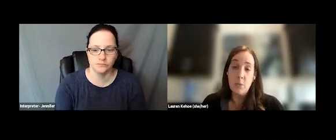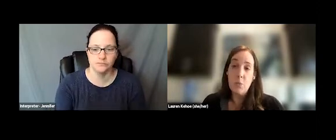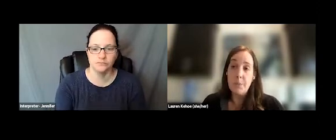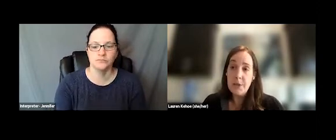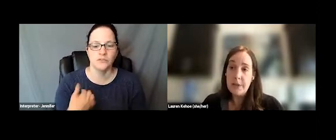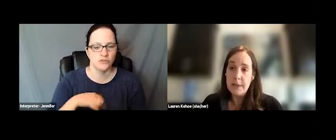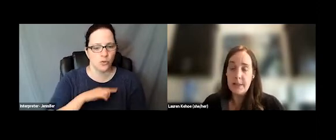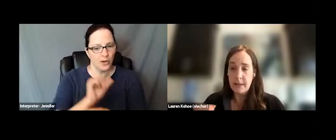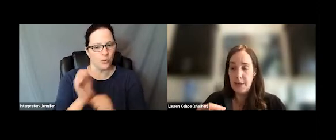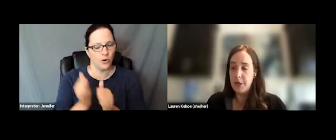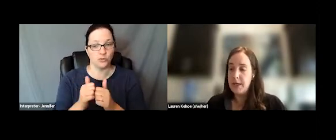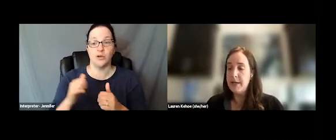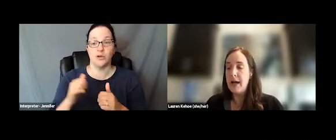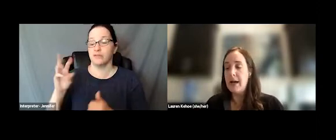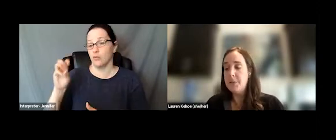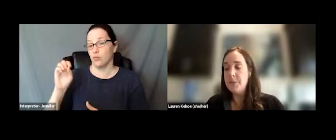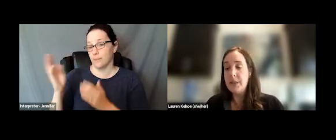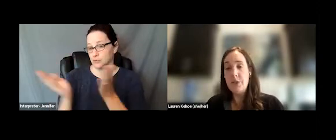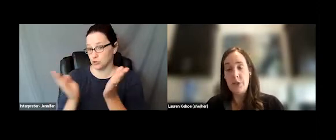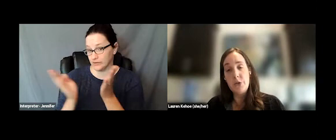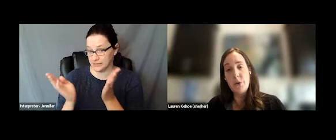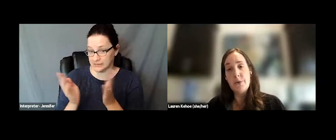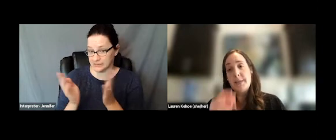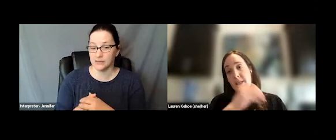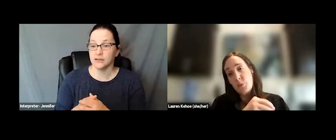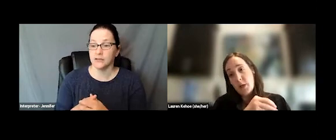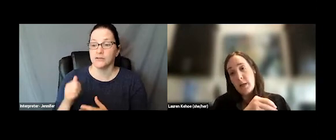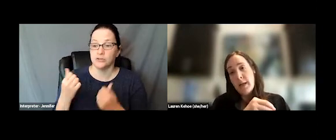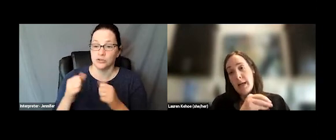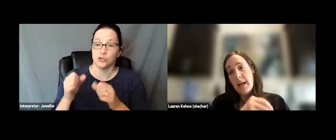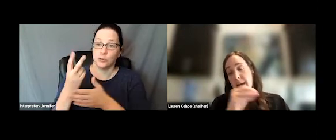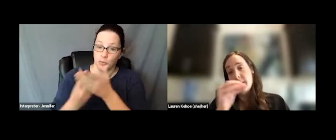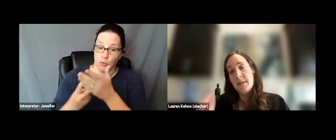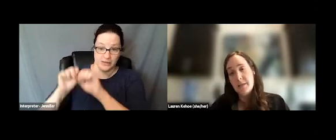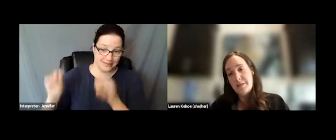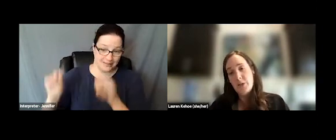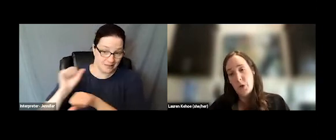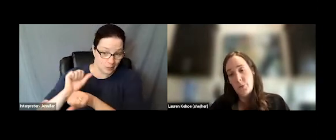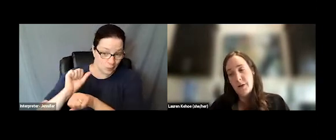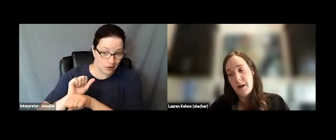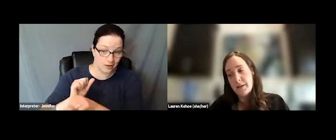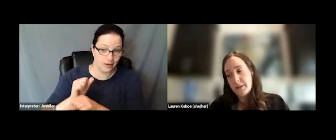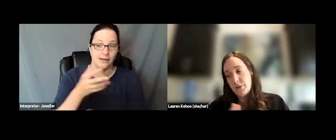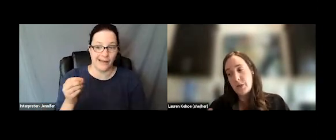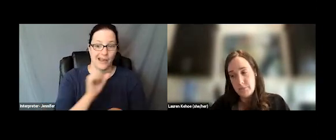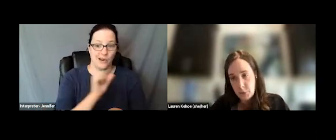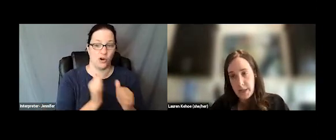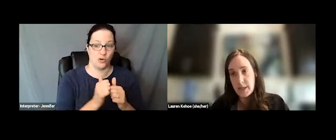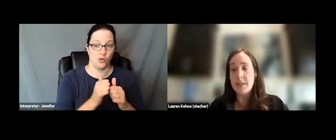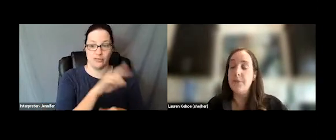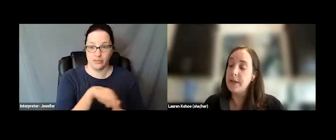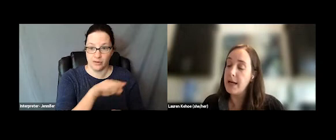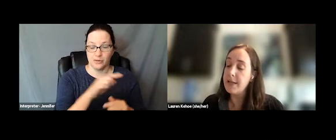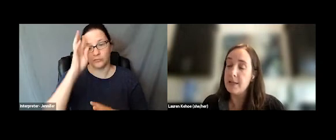colleagues in web services in the library to do both system work and then to work with our colleagues who were